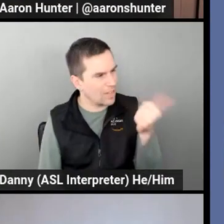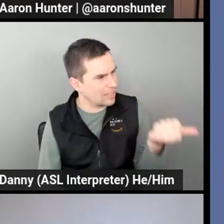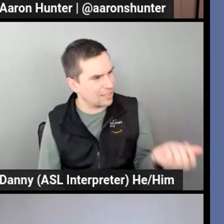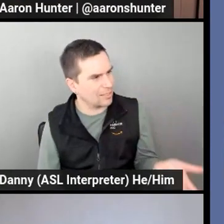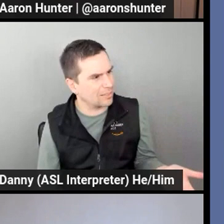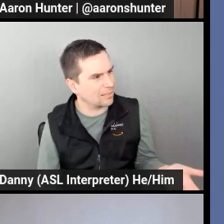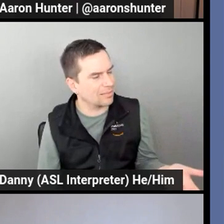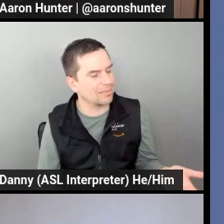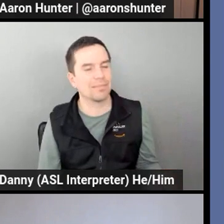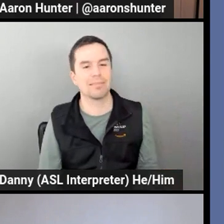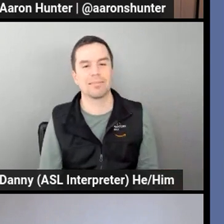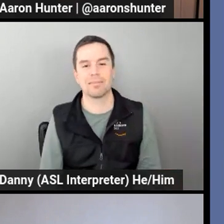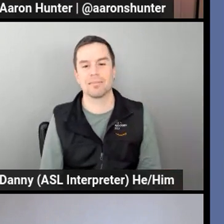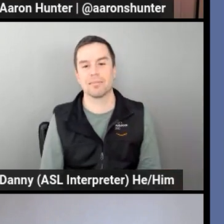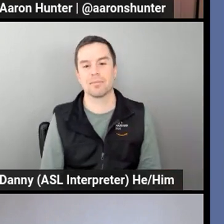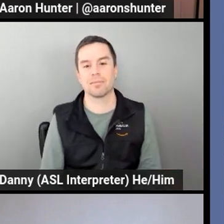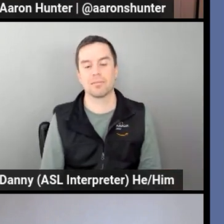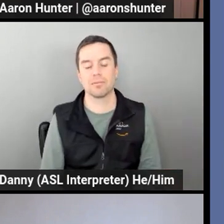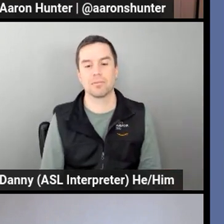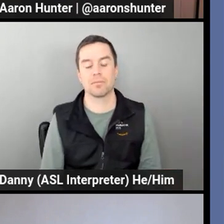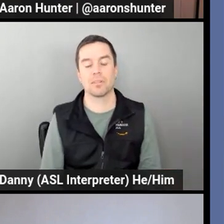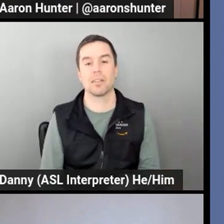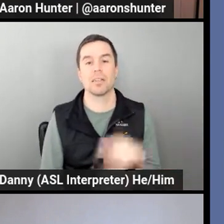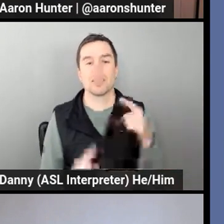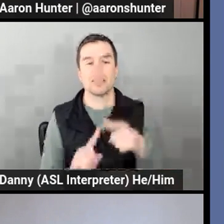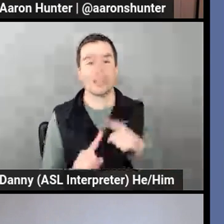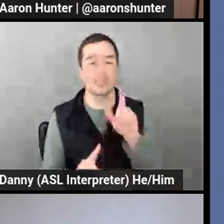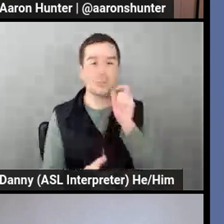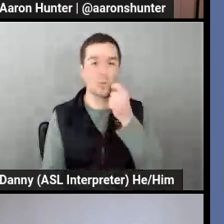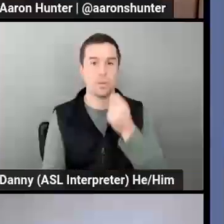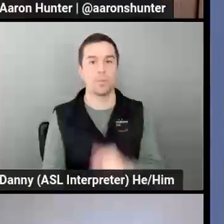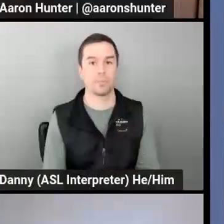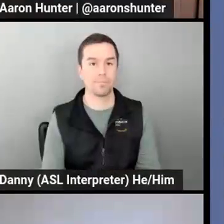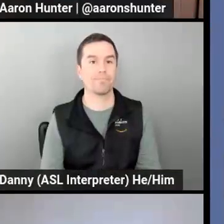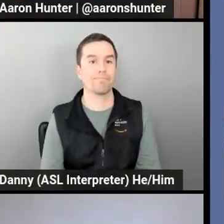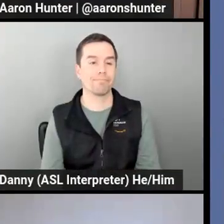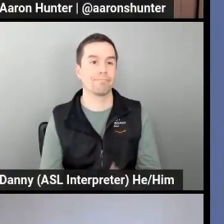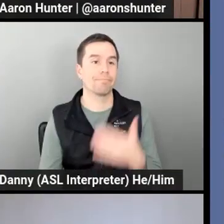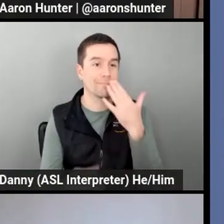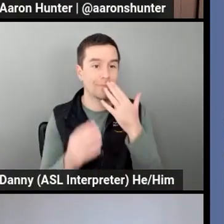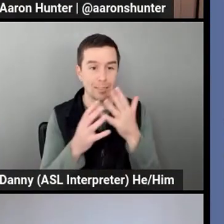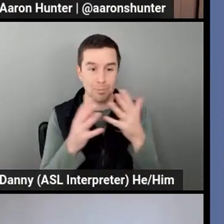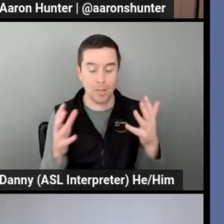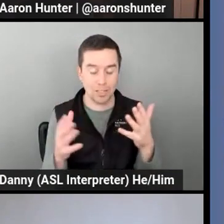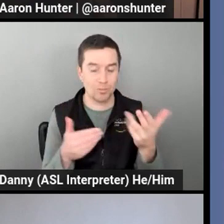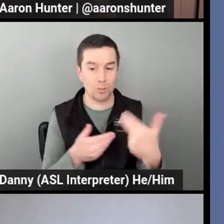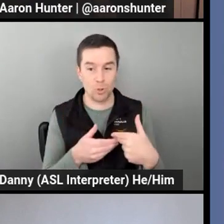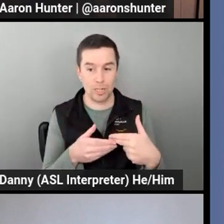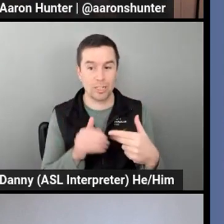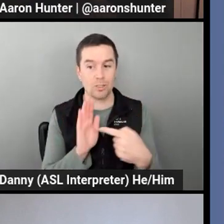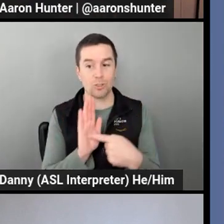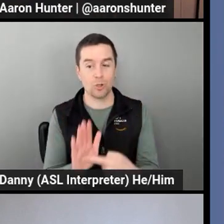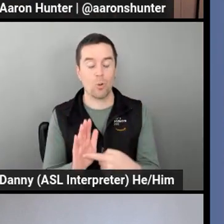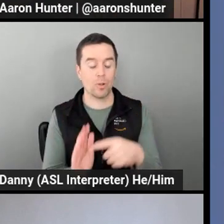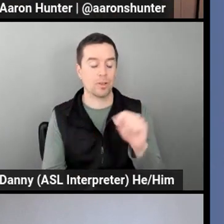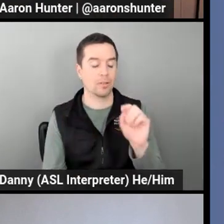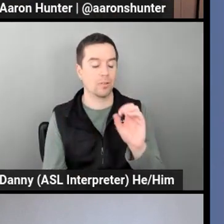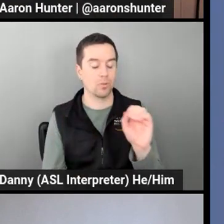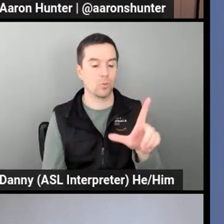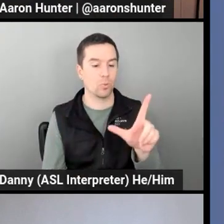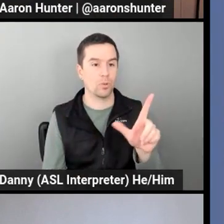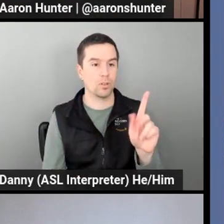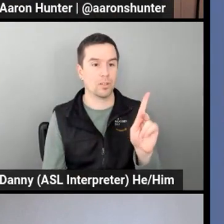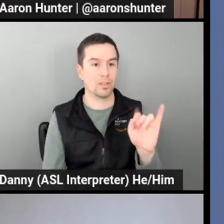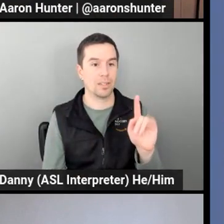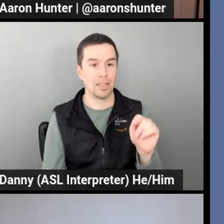it. No, this is super cool. Thanks, Ananda, for coming on and showing us the toolkit. That is great.